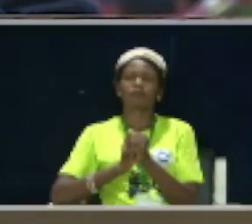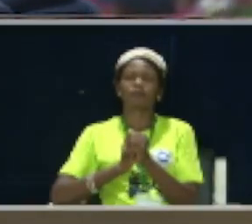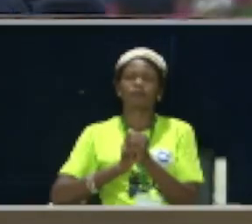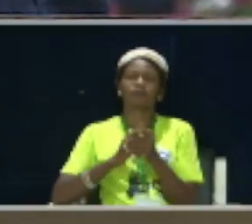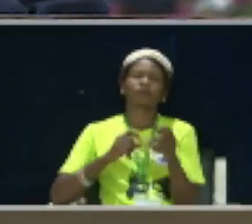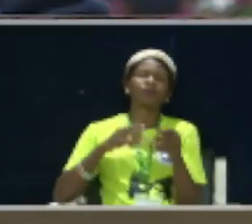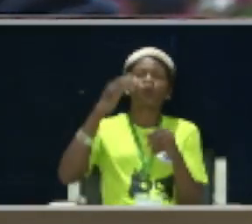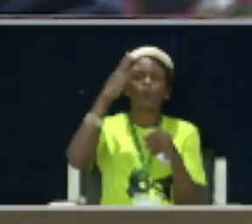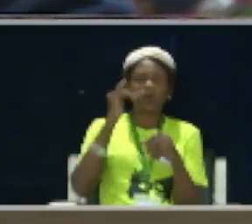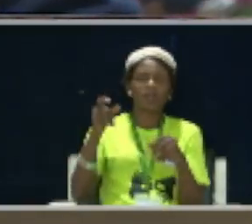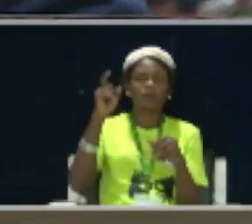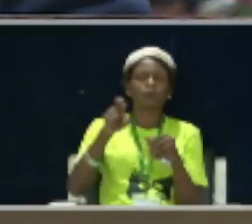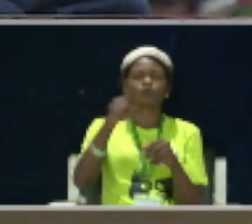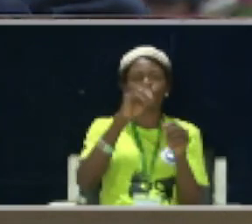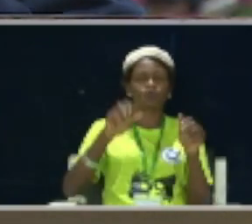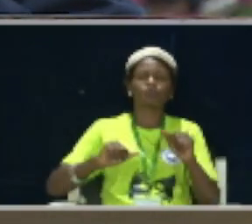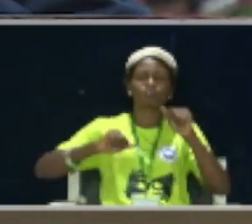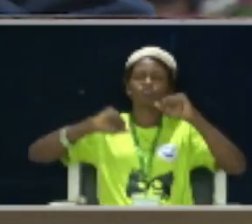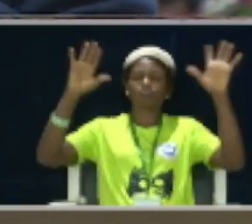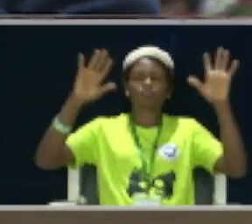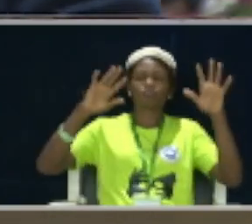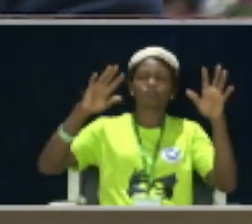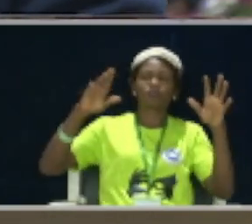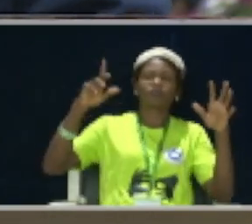Why must you give up the eternal for